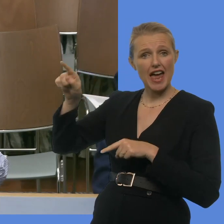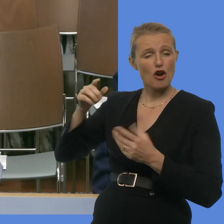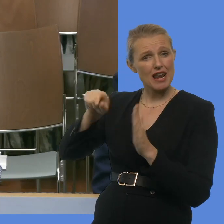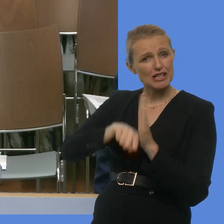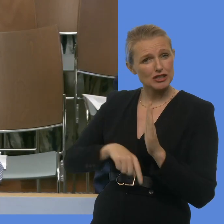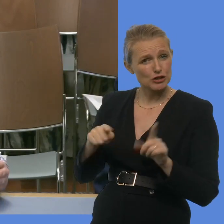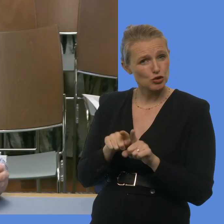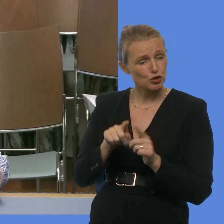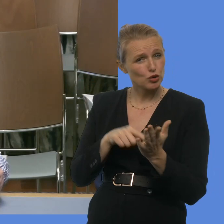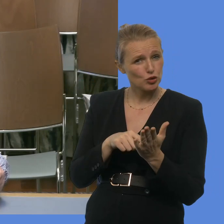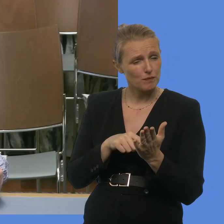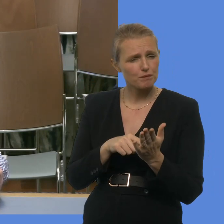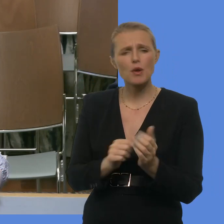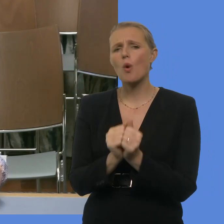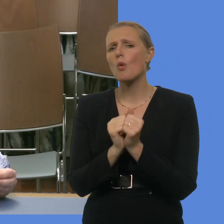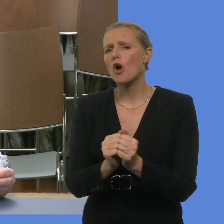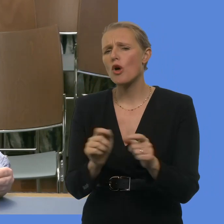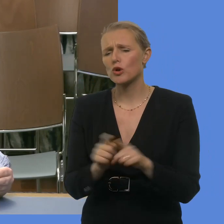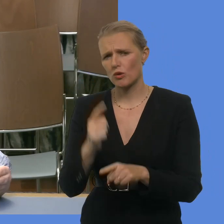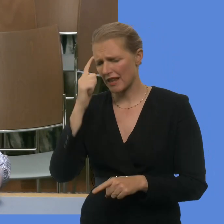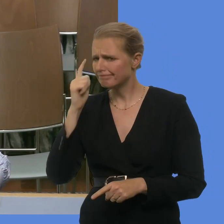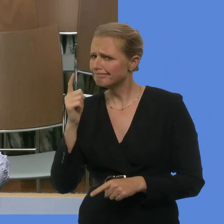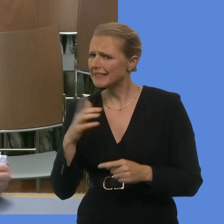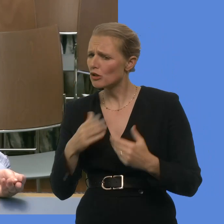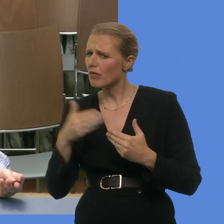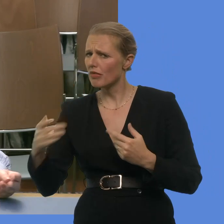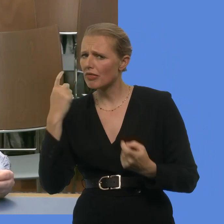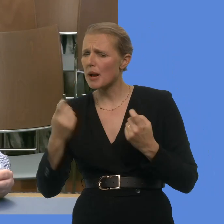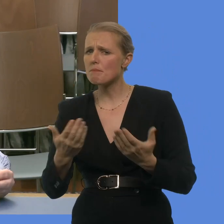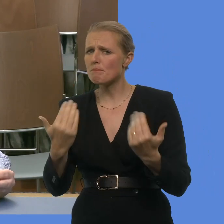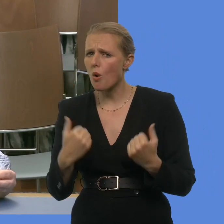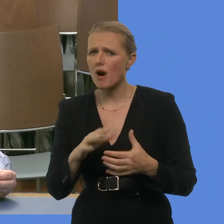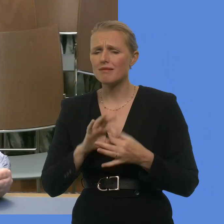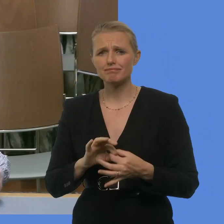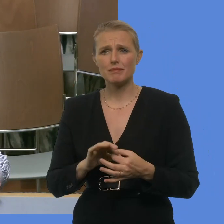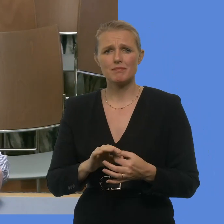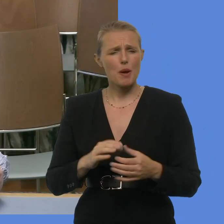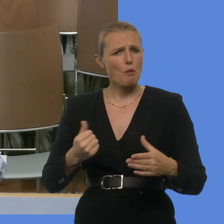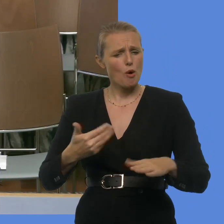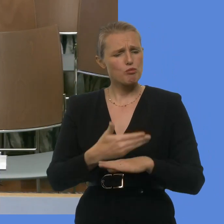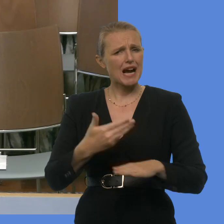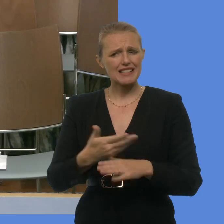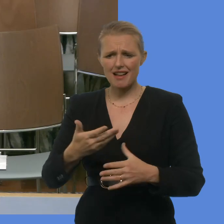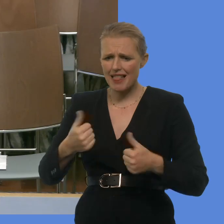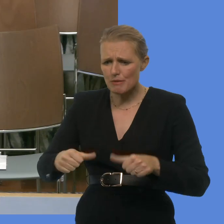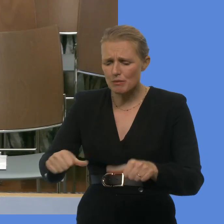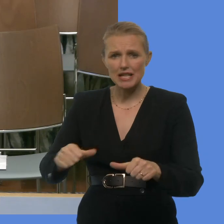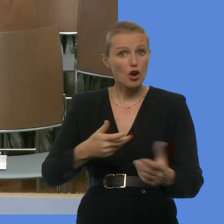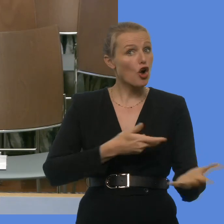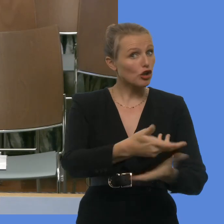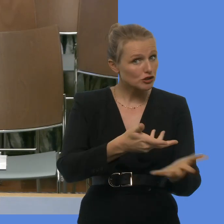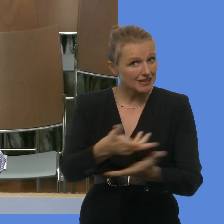also explore potential areas for further consideration in terms of consultation, practical implementation and